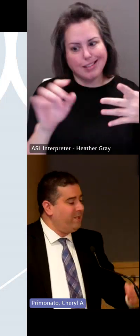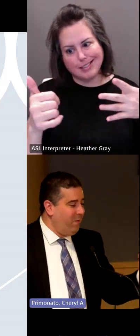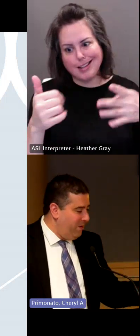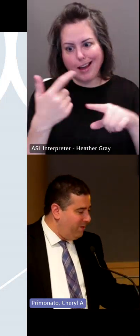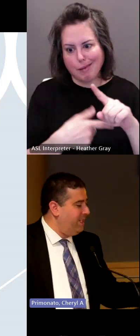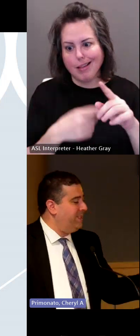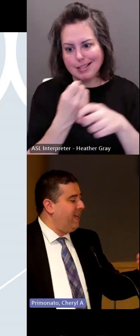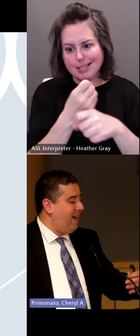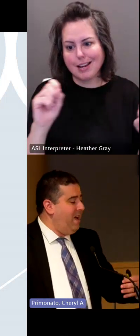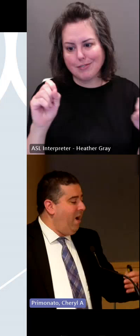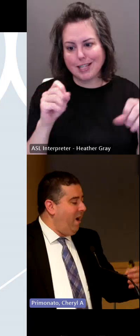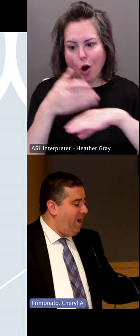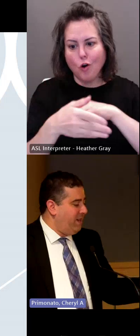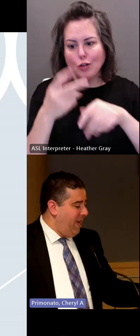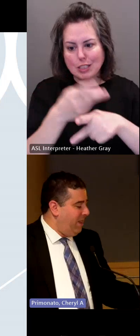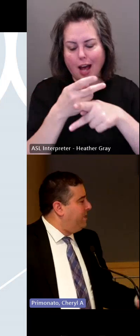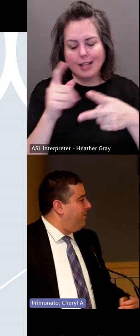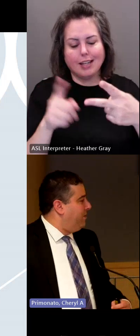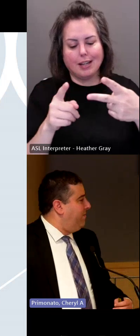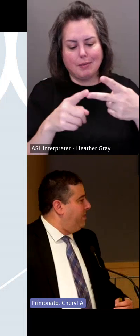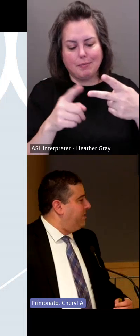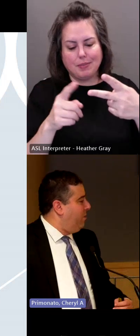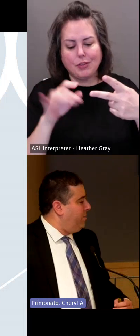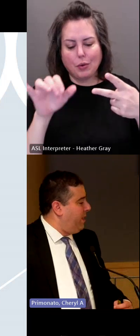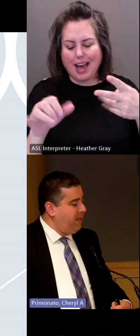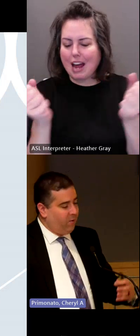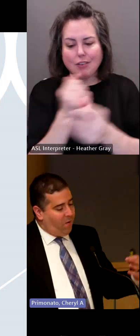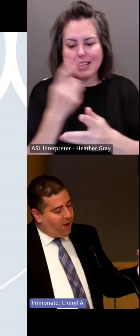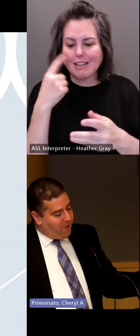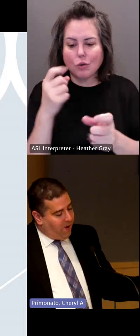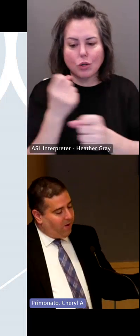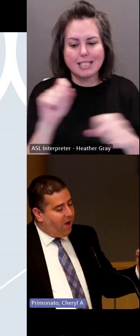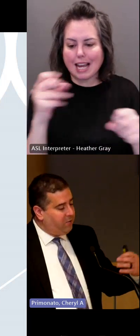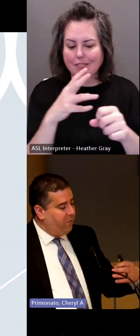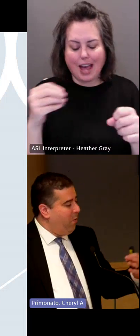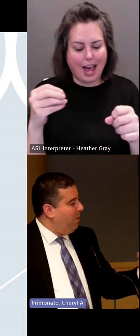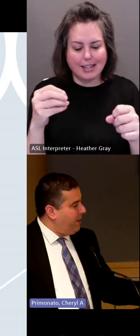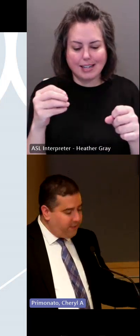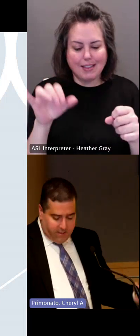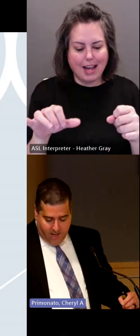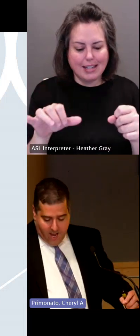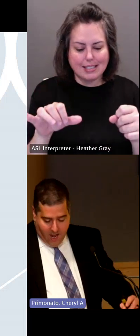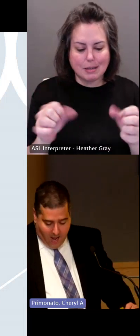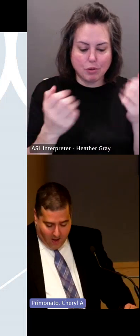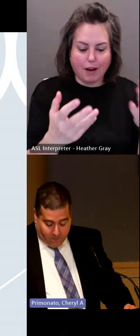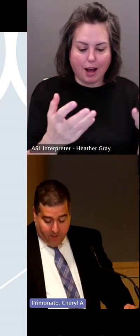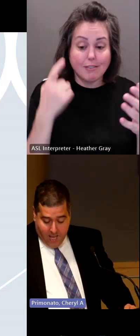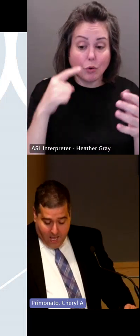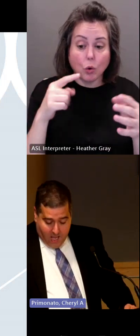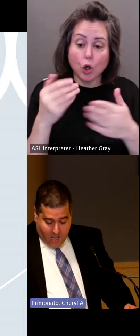this morning. So one of those is auditing elements of our safety and security plans, or our Buy America audits when we order buses.